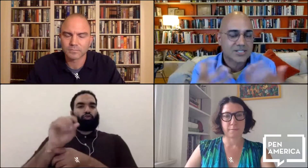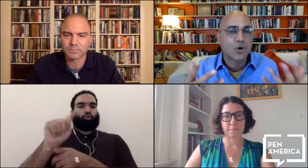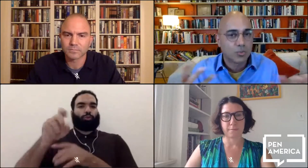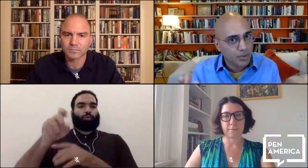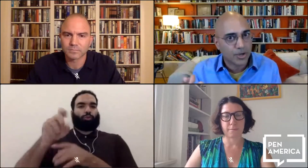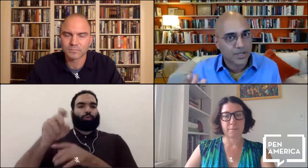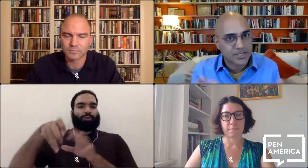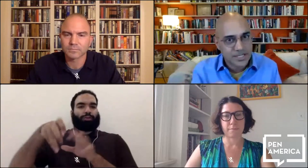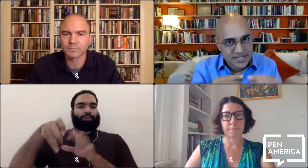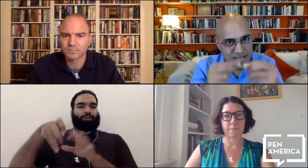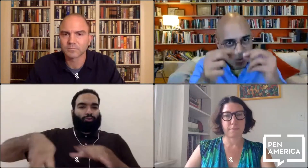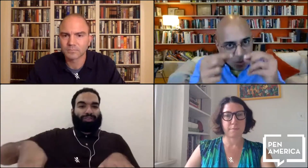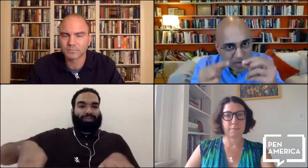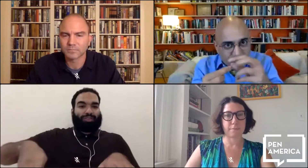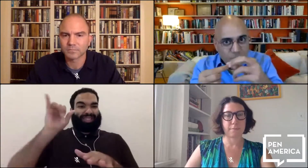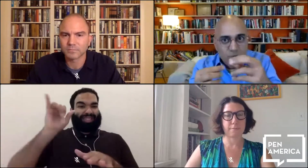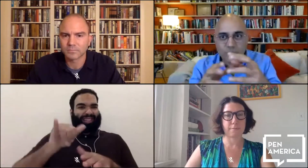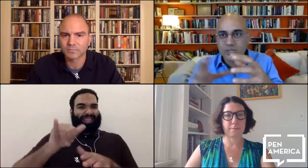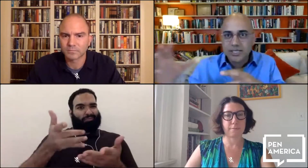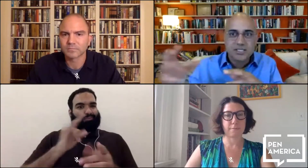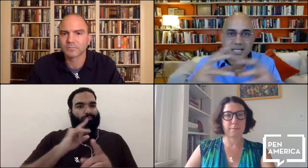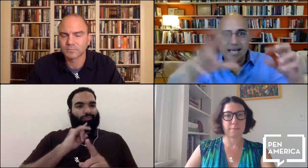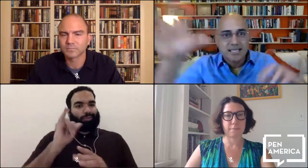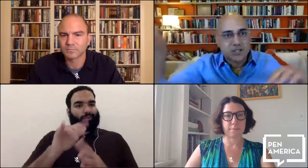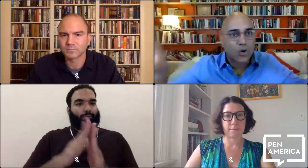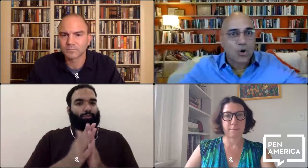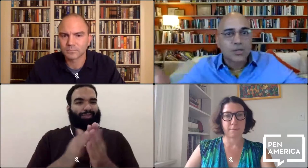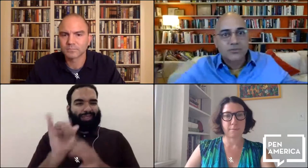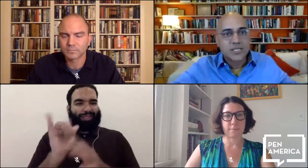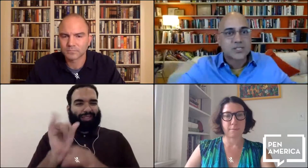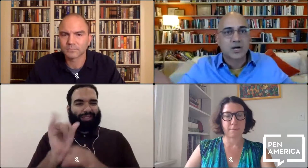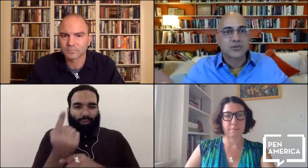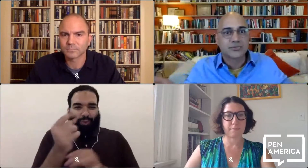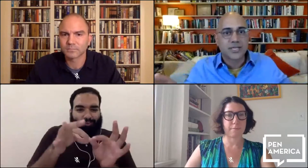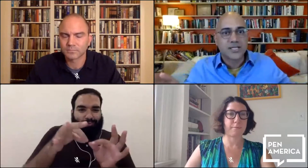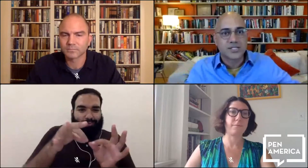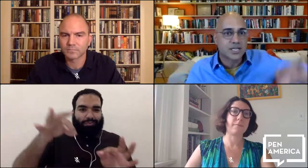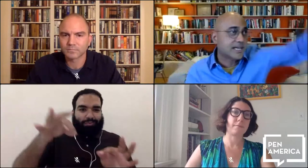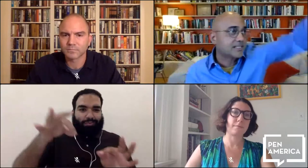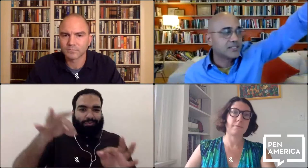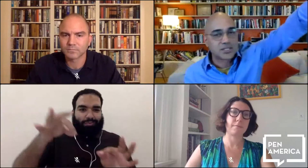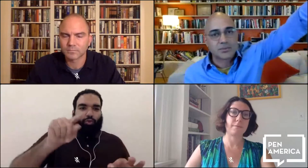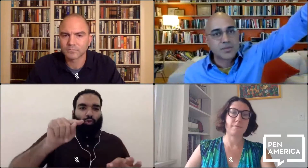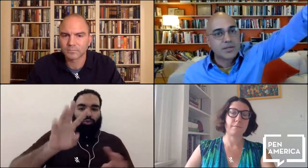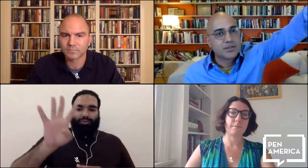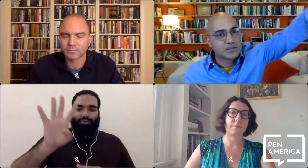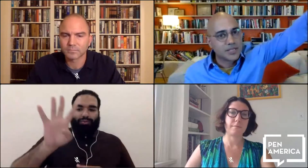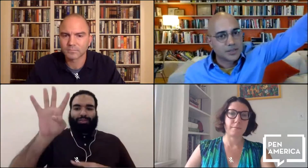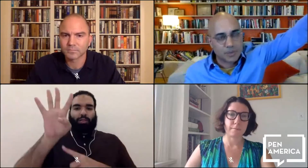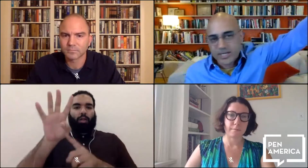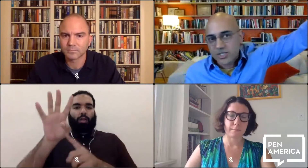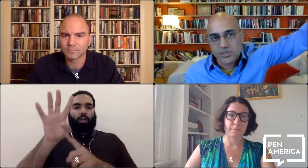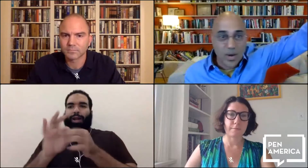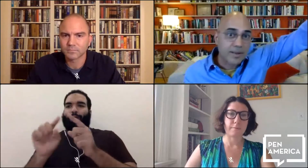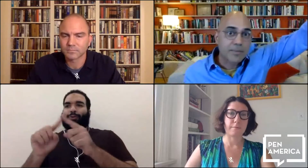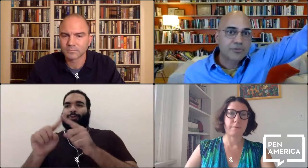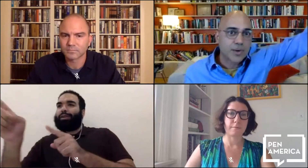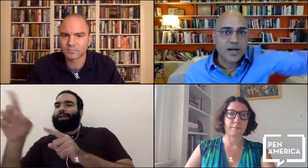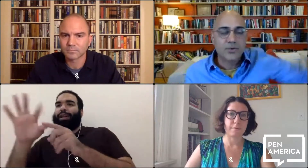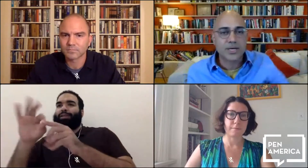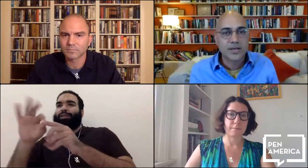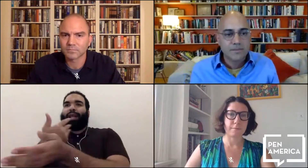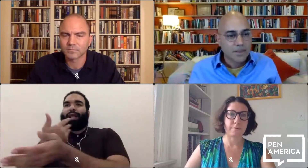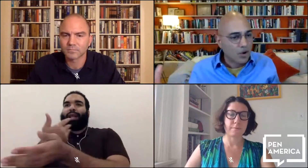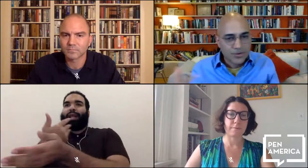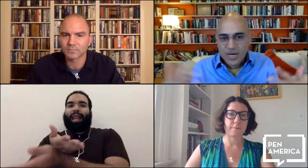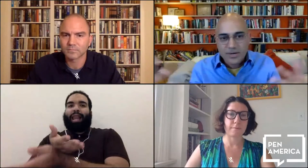that's the whole book. It's that one root is connected to all of these other things, is connected to the branches way above